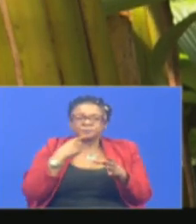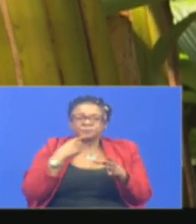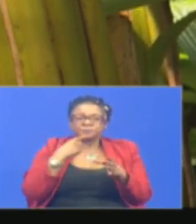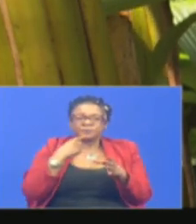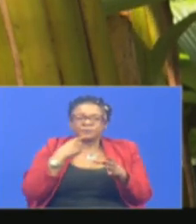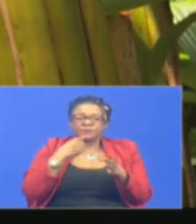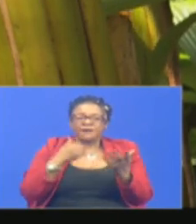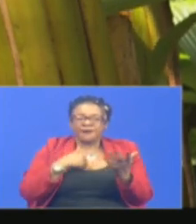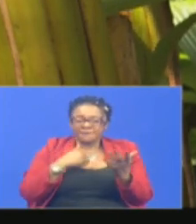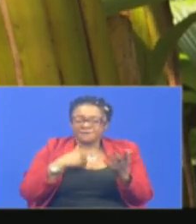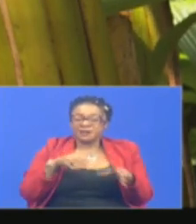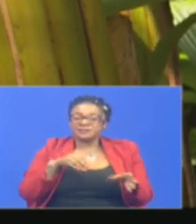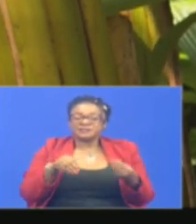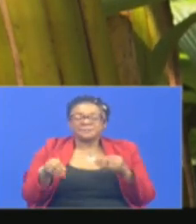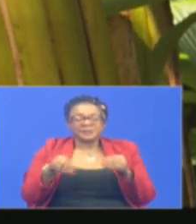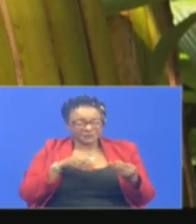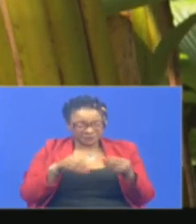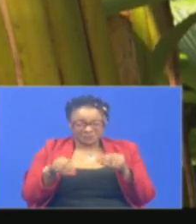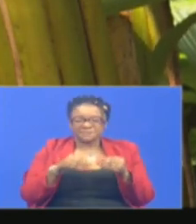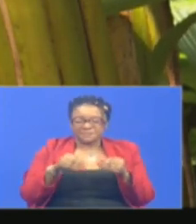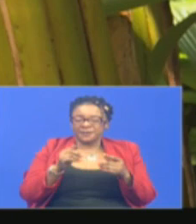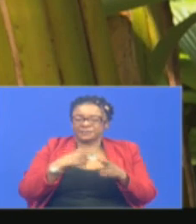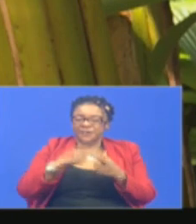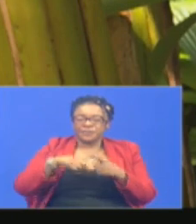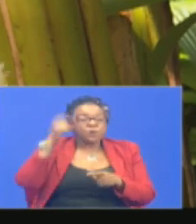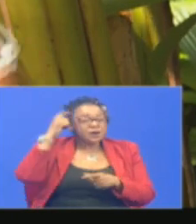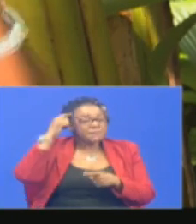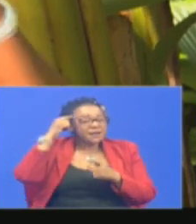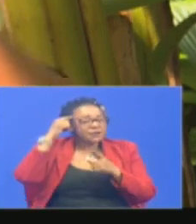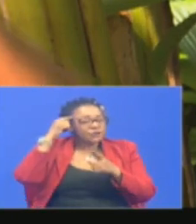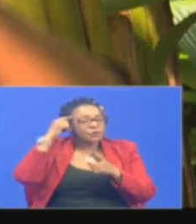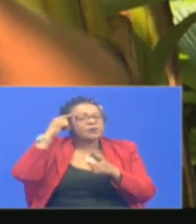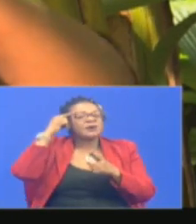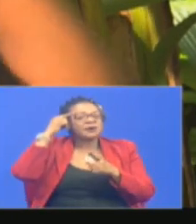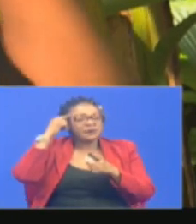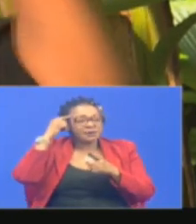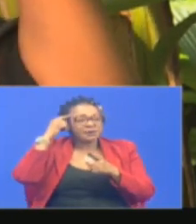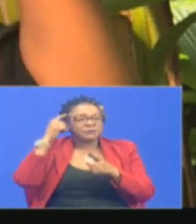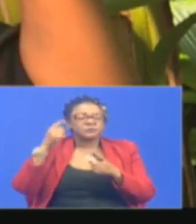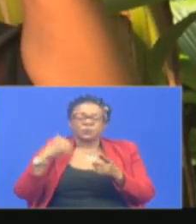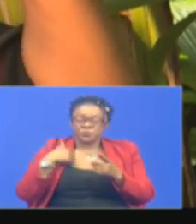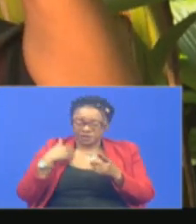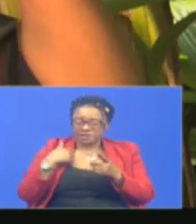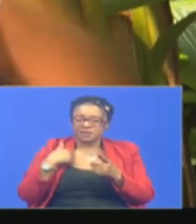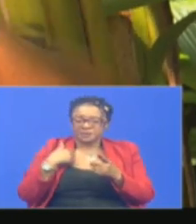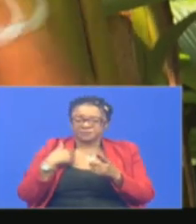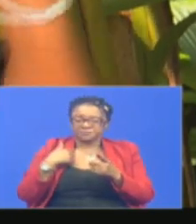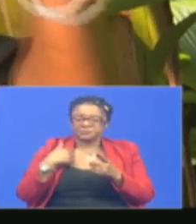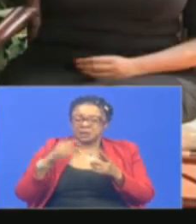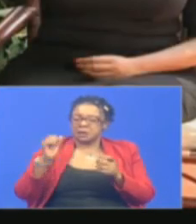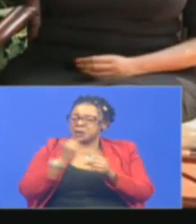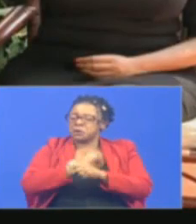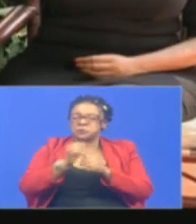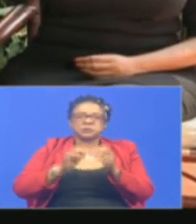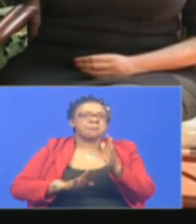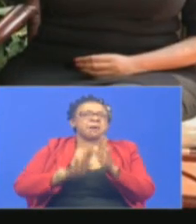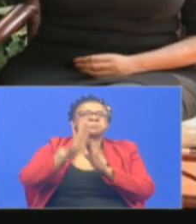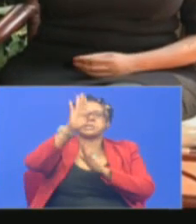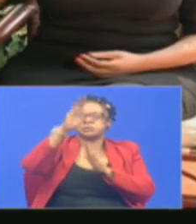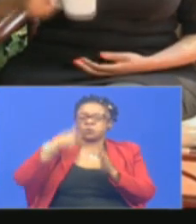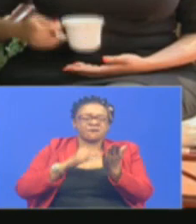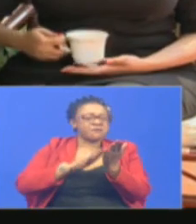who has a disability, they will remind you. They will remind you, you know, we can't do it upstairs because here there is no ramp and